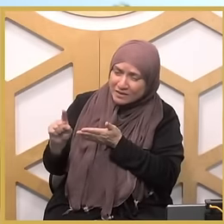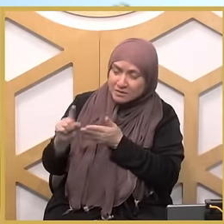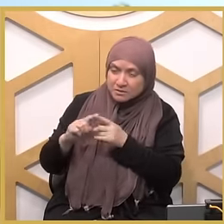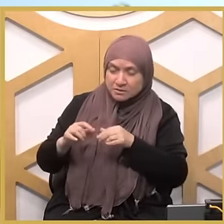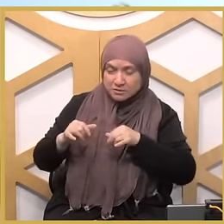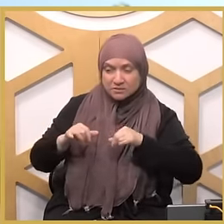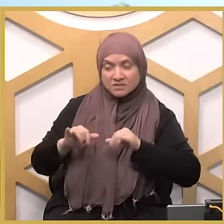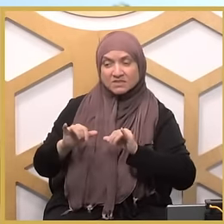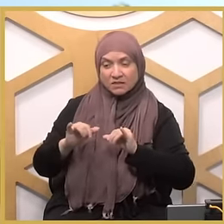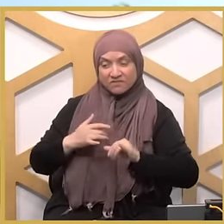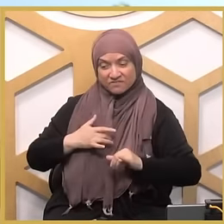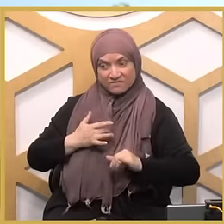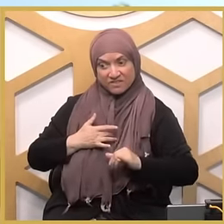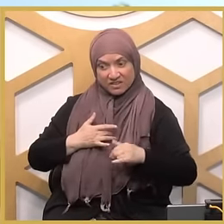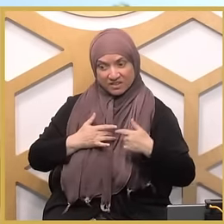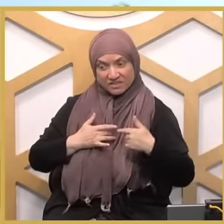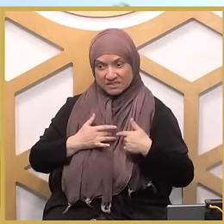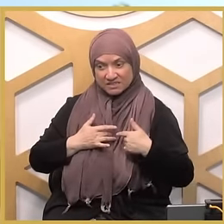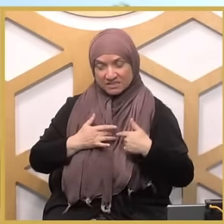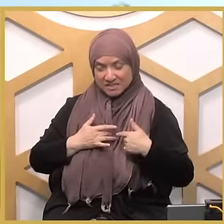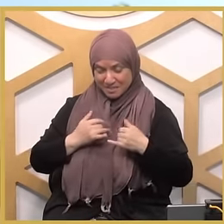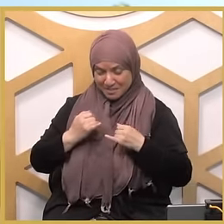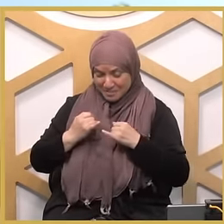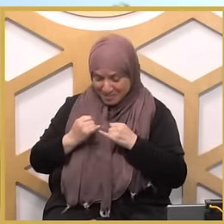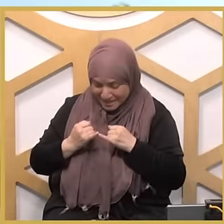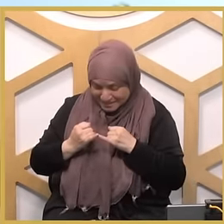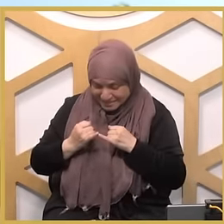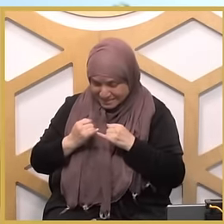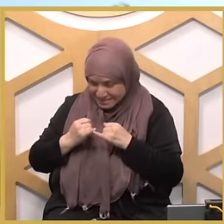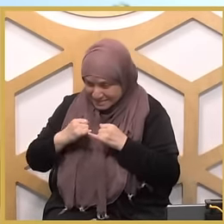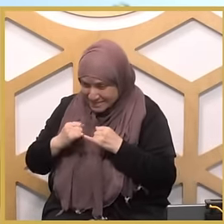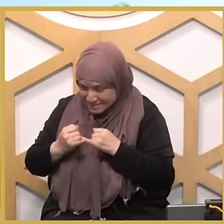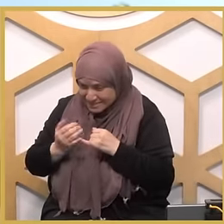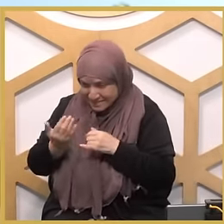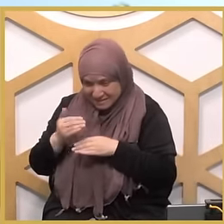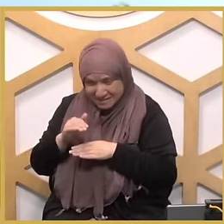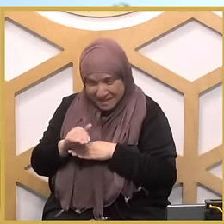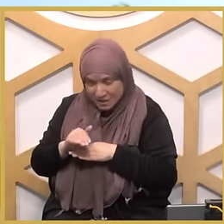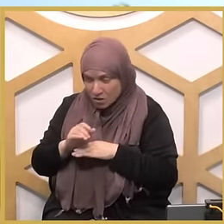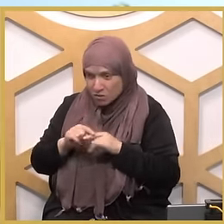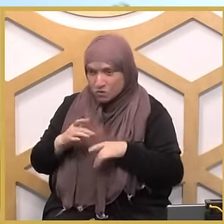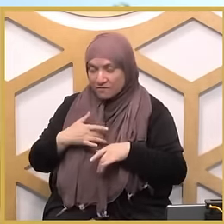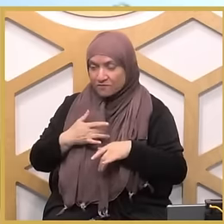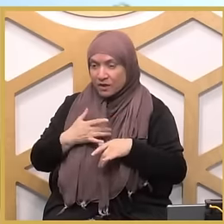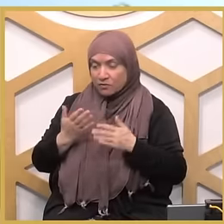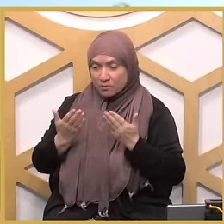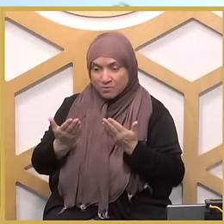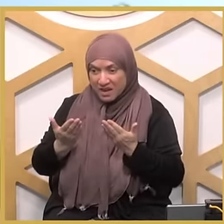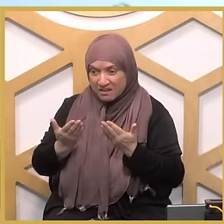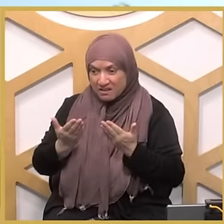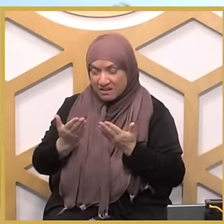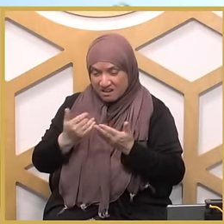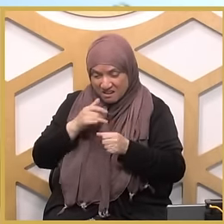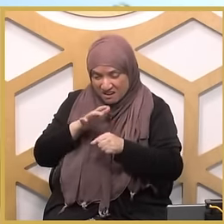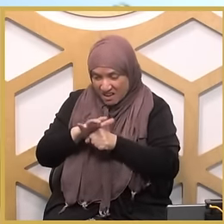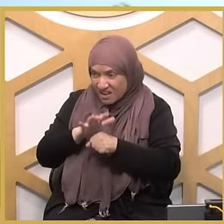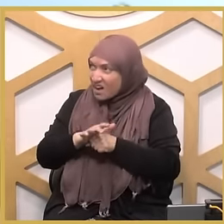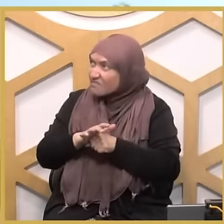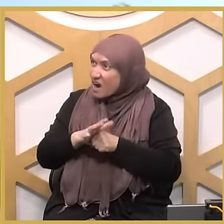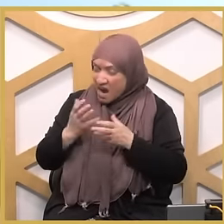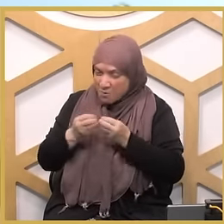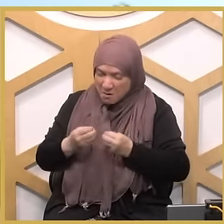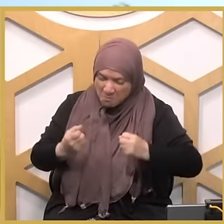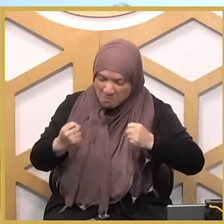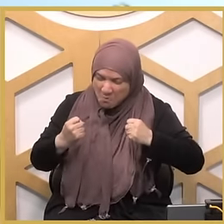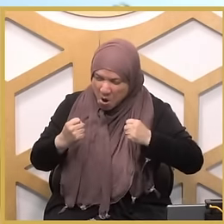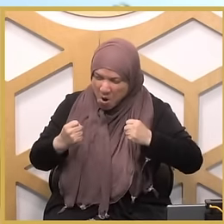You're experiencing that in these last 10 nights. You prayed, but you feel like you didn't pray enough. Maybe you feel like some moment slipped you. So you're asking Allah subhanahu wa ta'ala for forgiveness